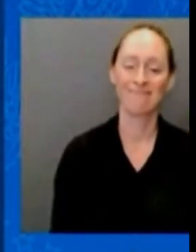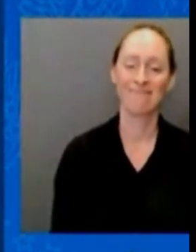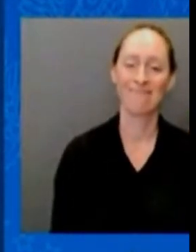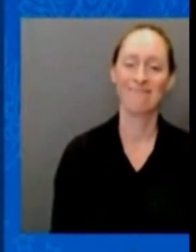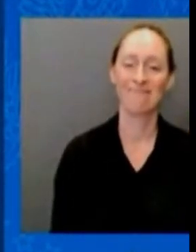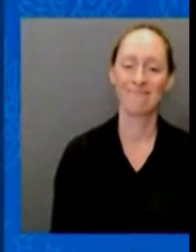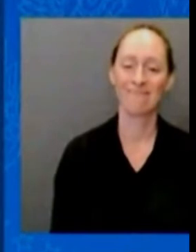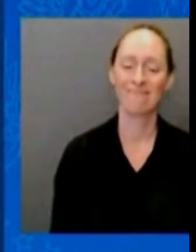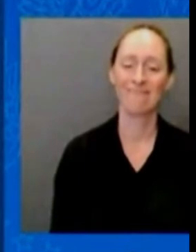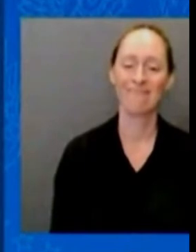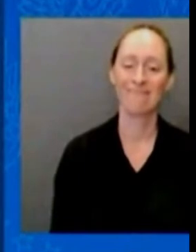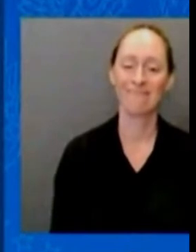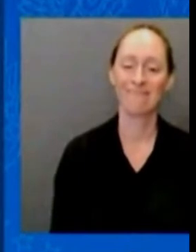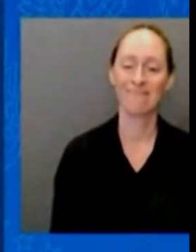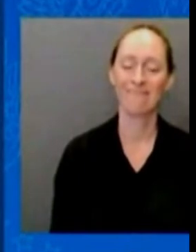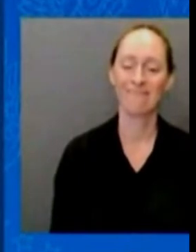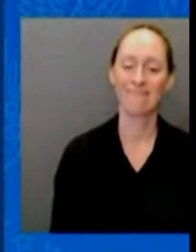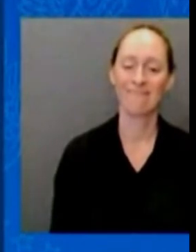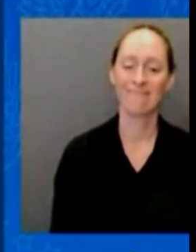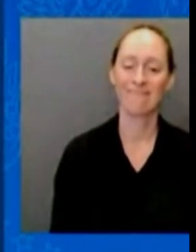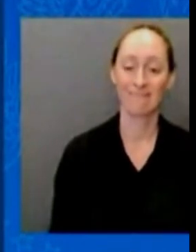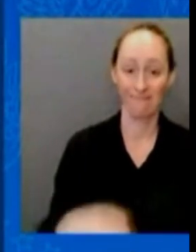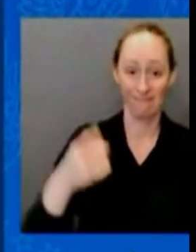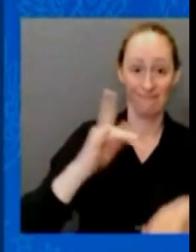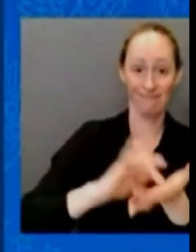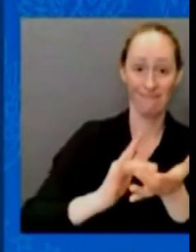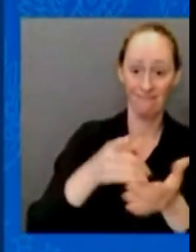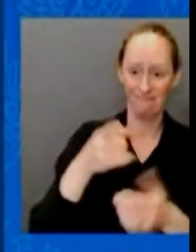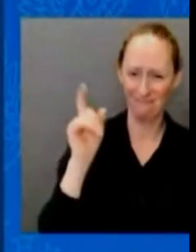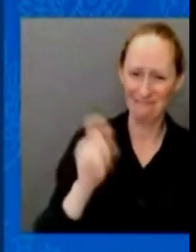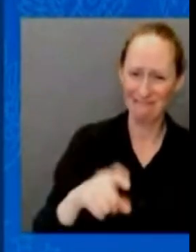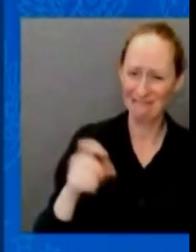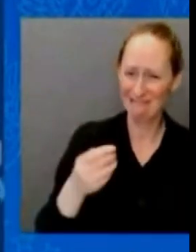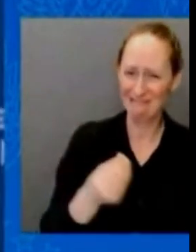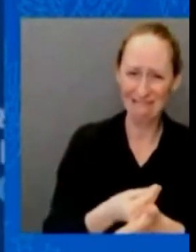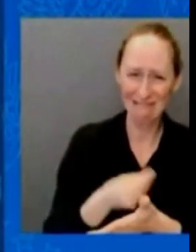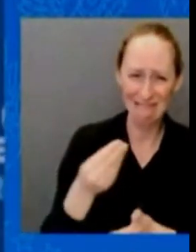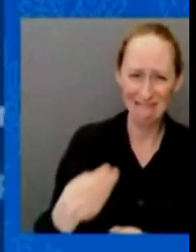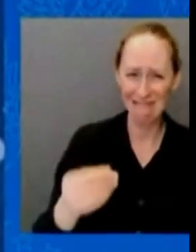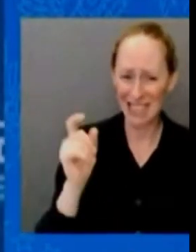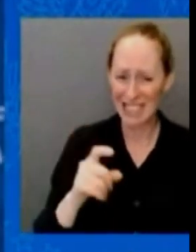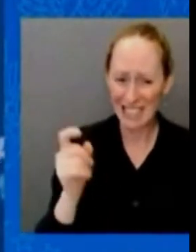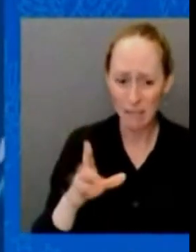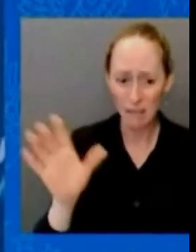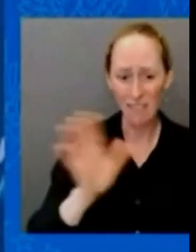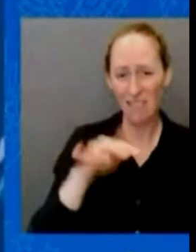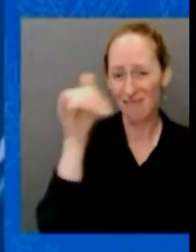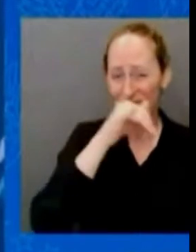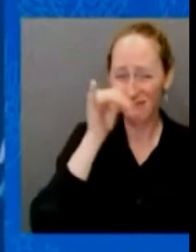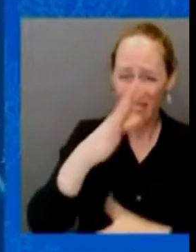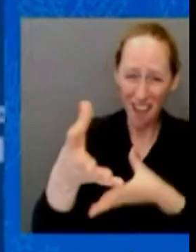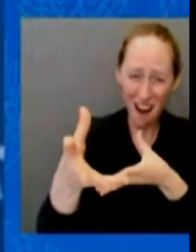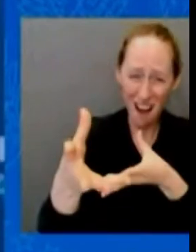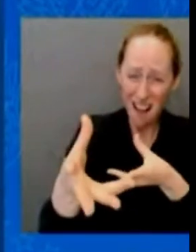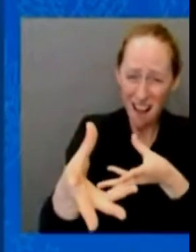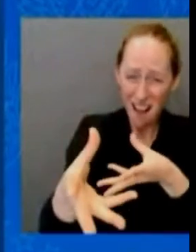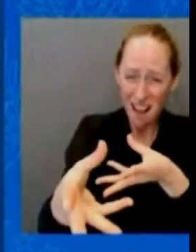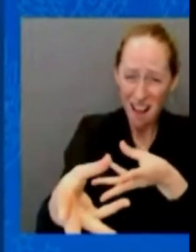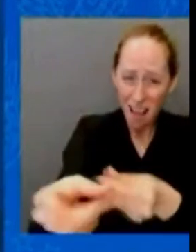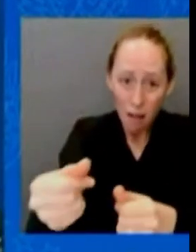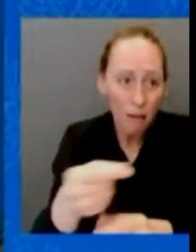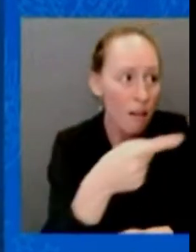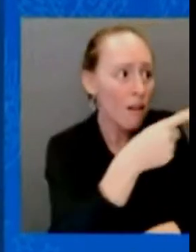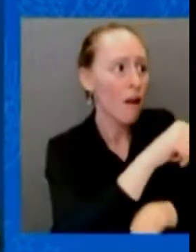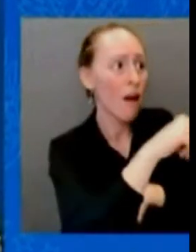of anywhere in the world. And I'm talking the exact same prescription made by the exact